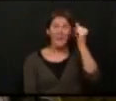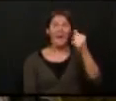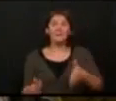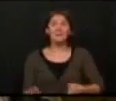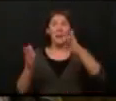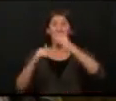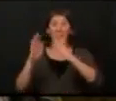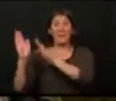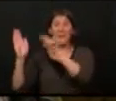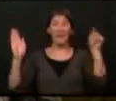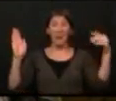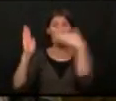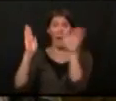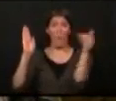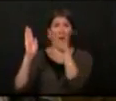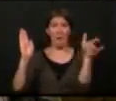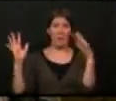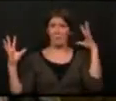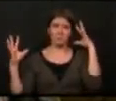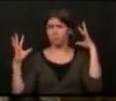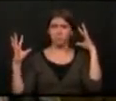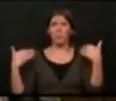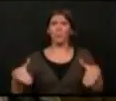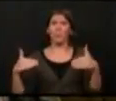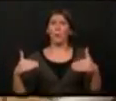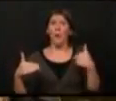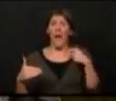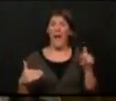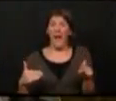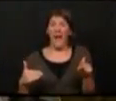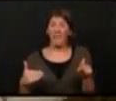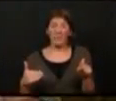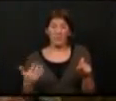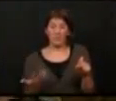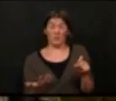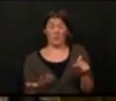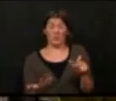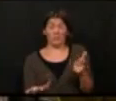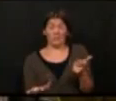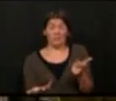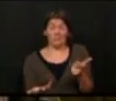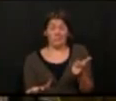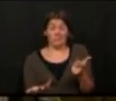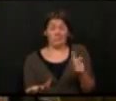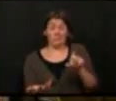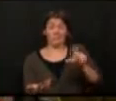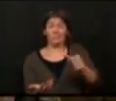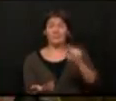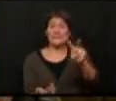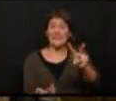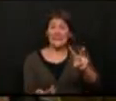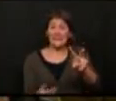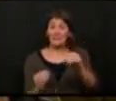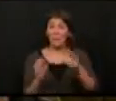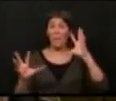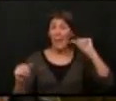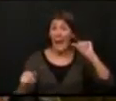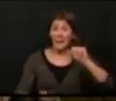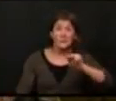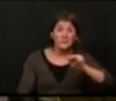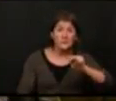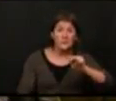right at my windows, to the point that I have to turn up volume just to listen to